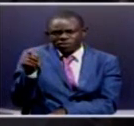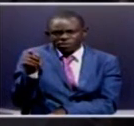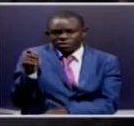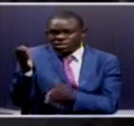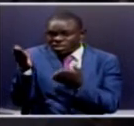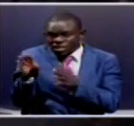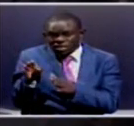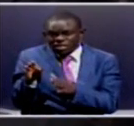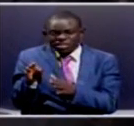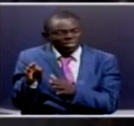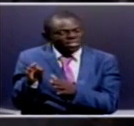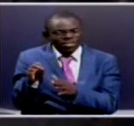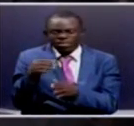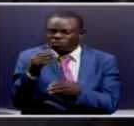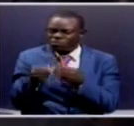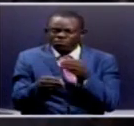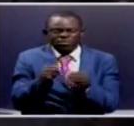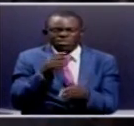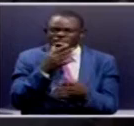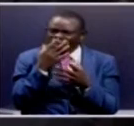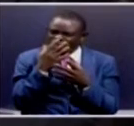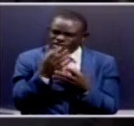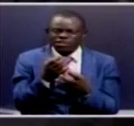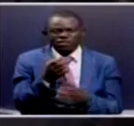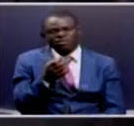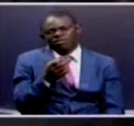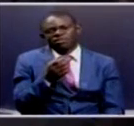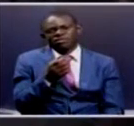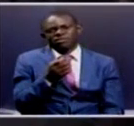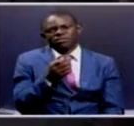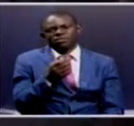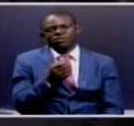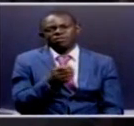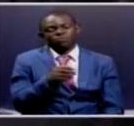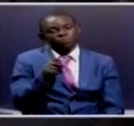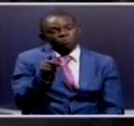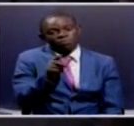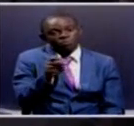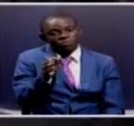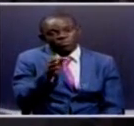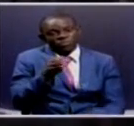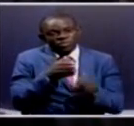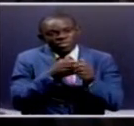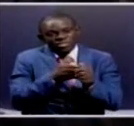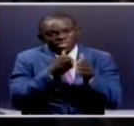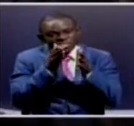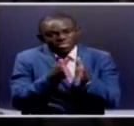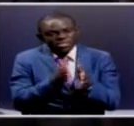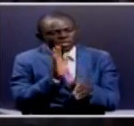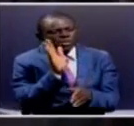sad, and I want to appeal to the PF leadership to stop this primitive politics. And